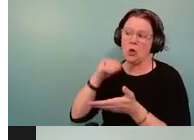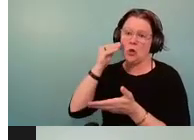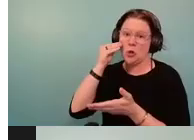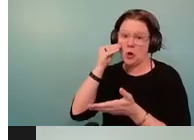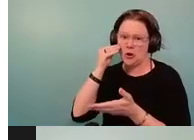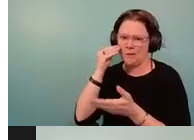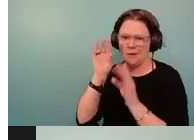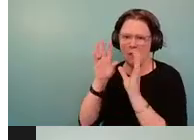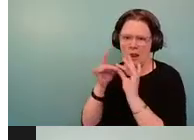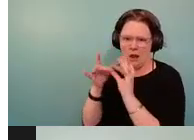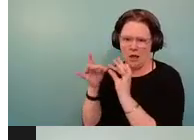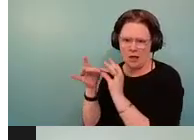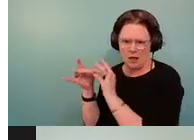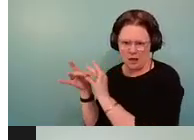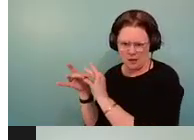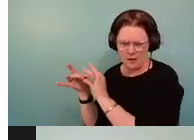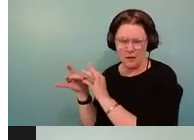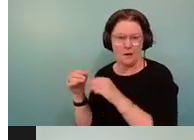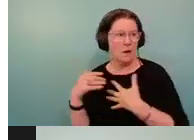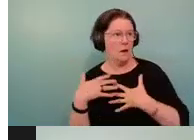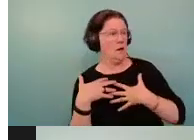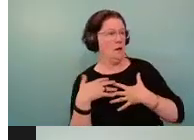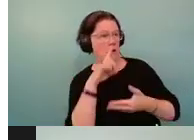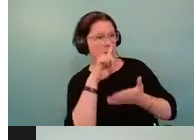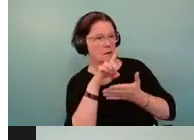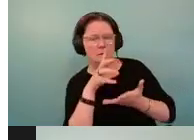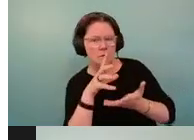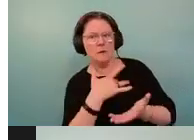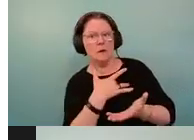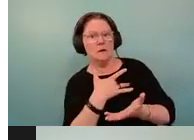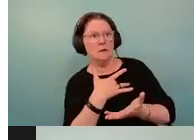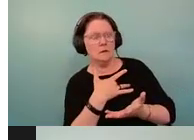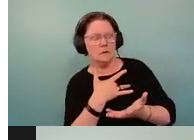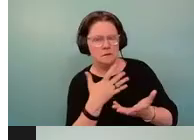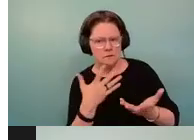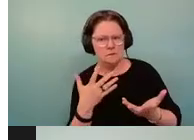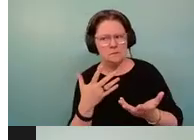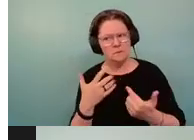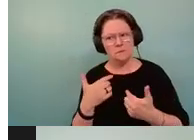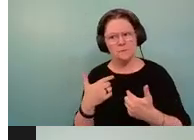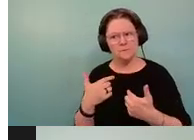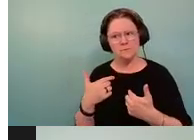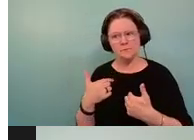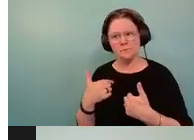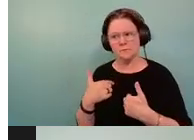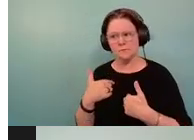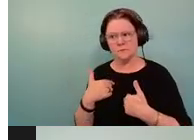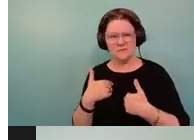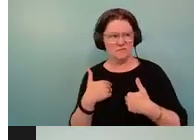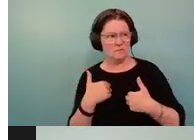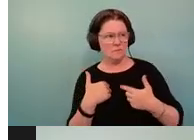that they're saying. But they're really kind of playing on that I need to feel